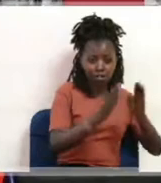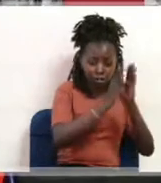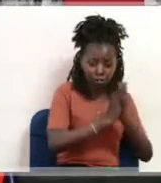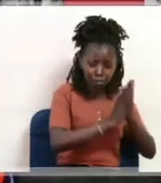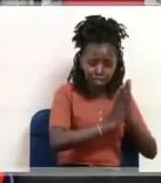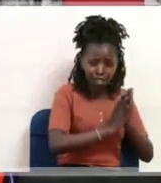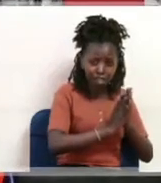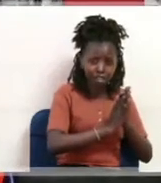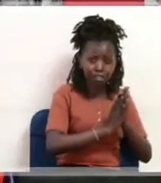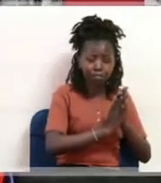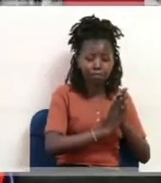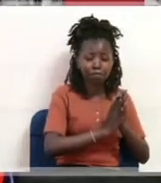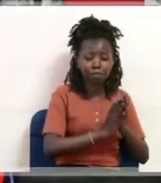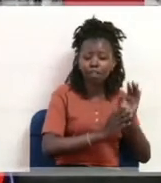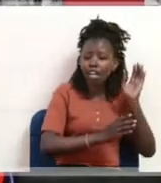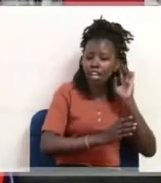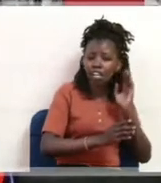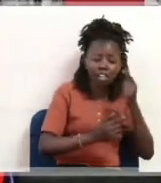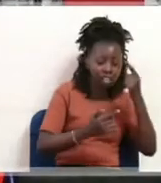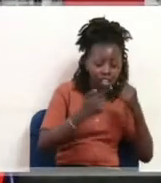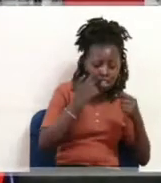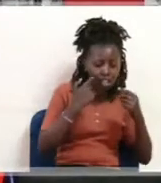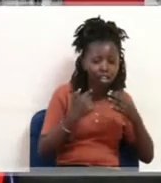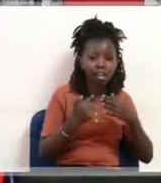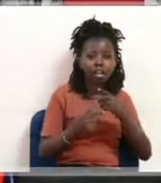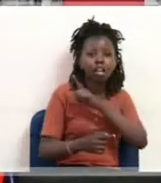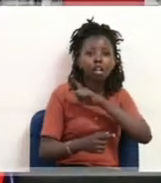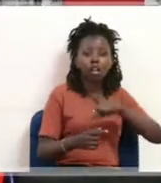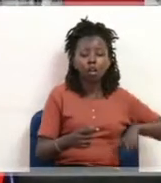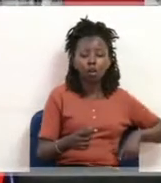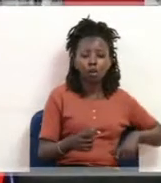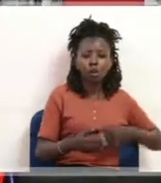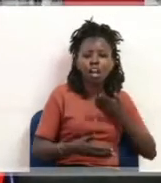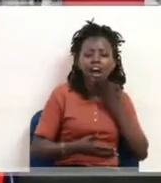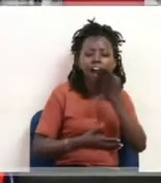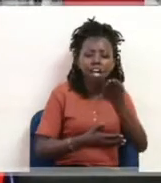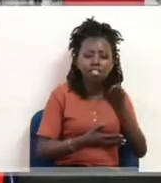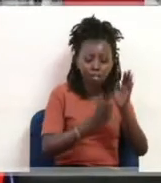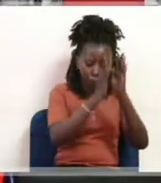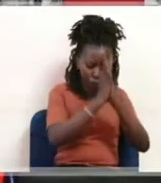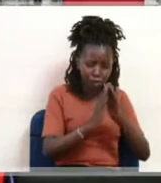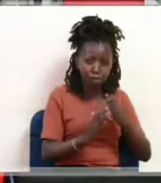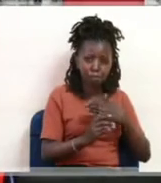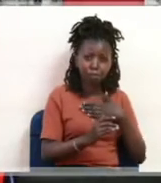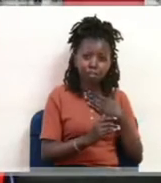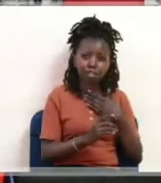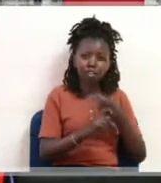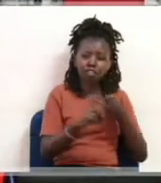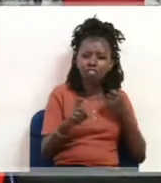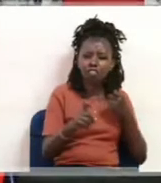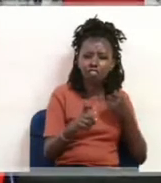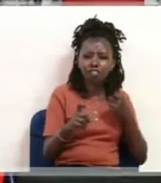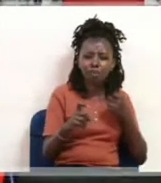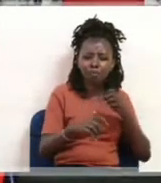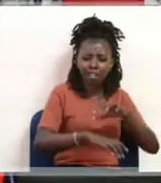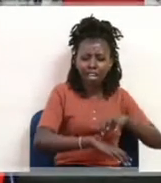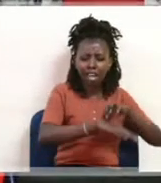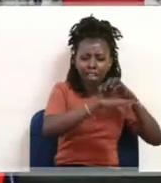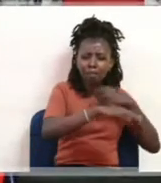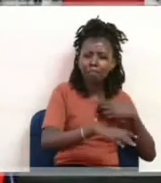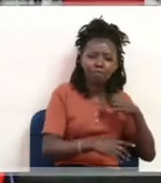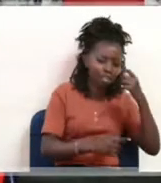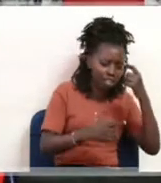Lord. Attend unto my prayers. From the end of the earth will I cry unto thee.